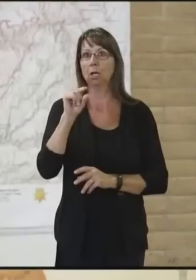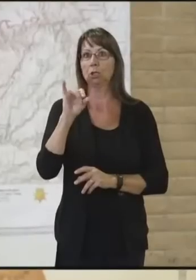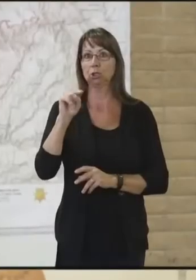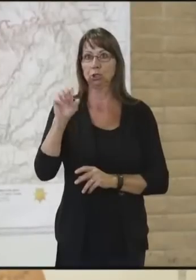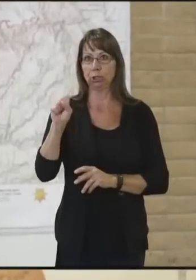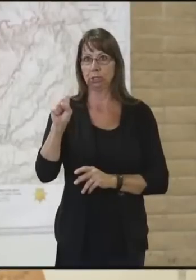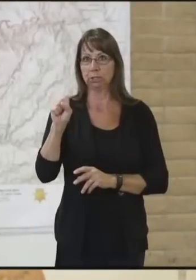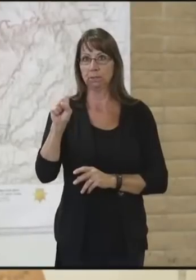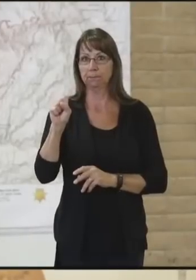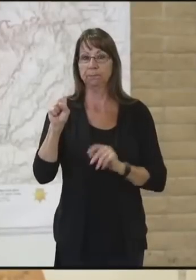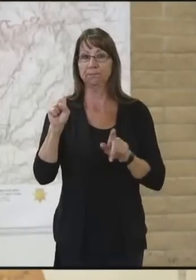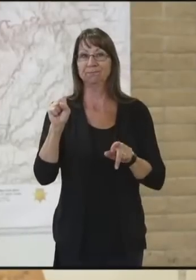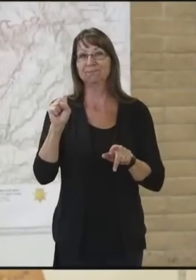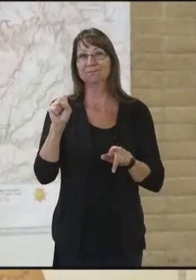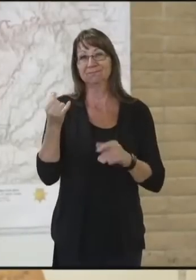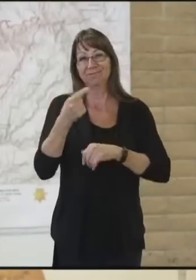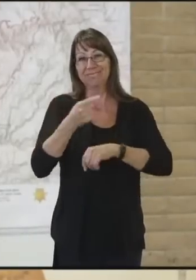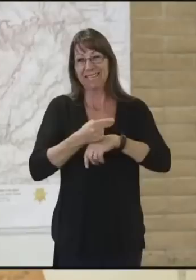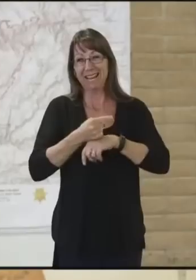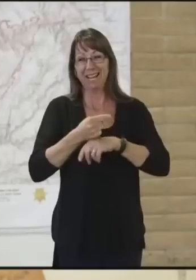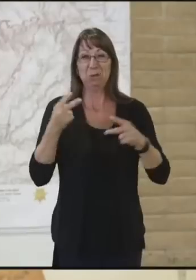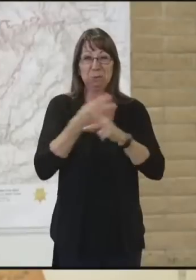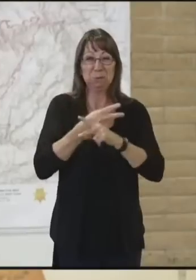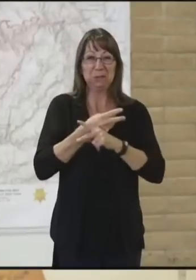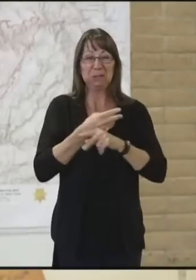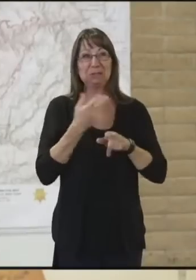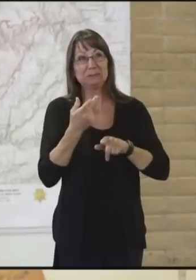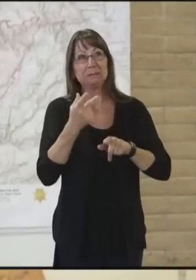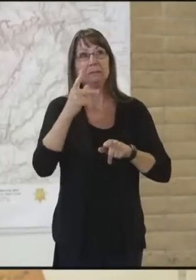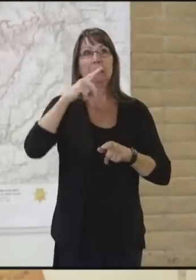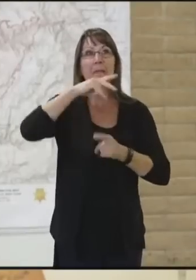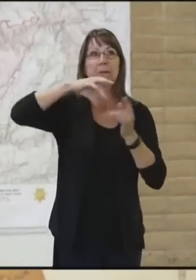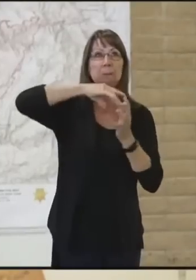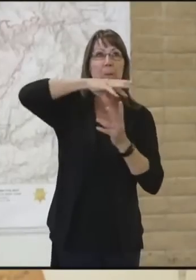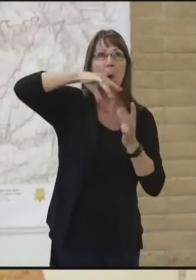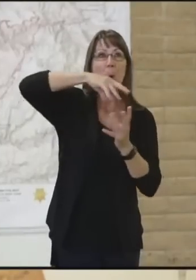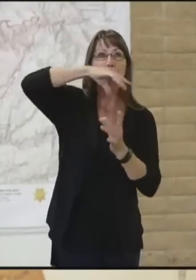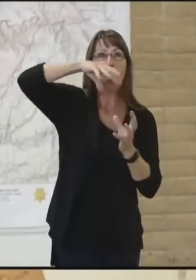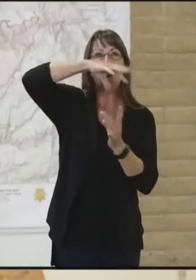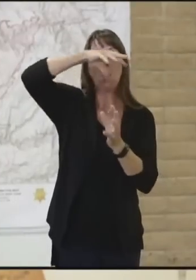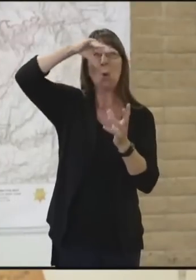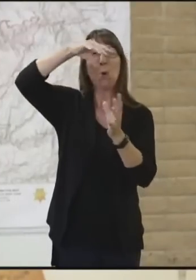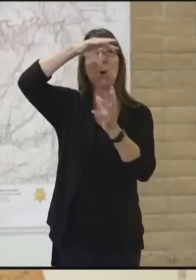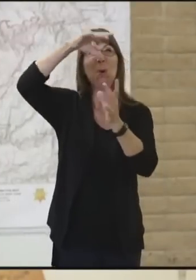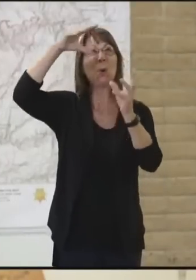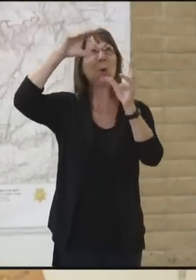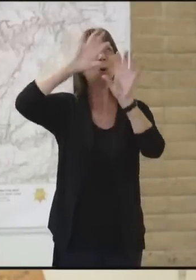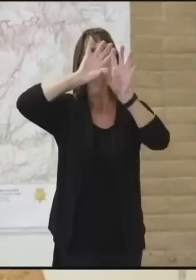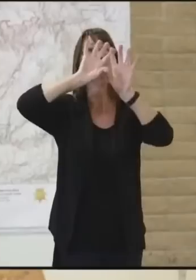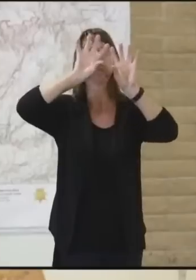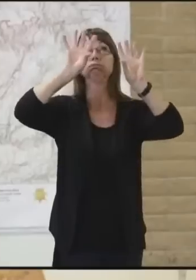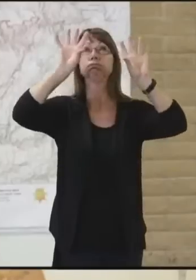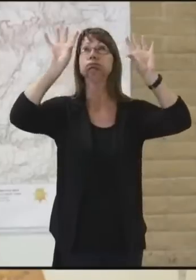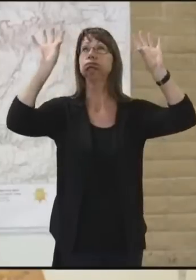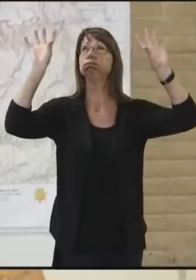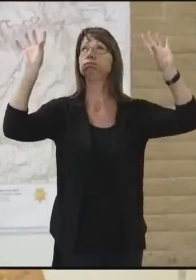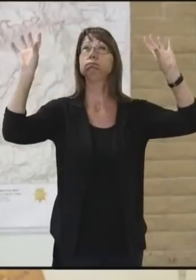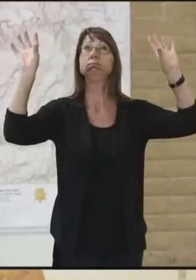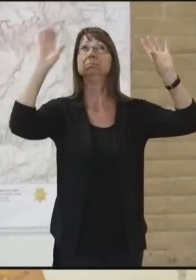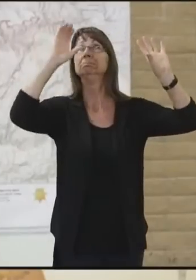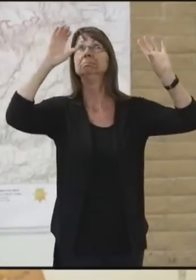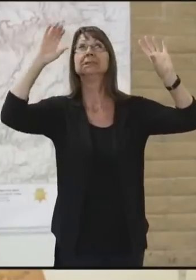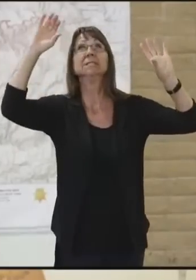Smoke was the dominant feature today. It produced so much sun shading that we ended up with significantly